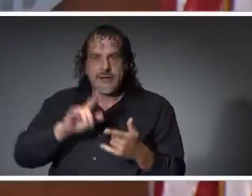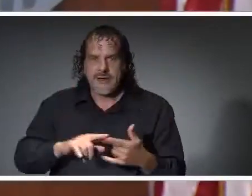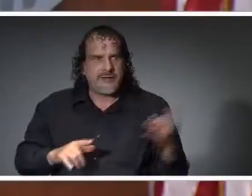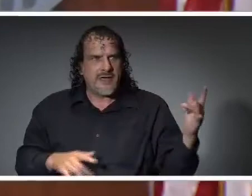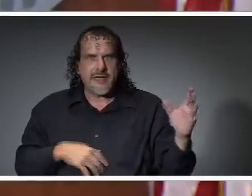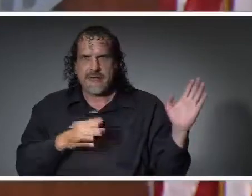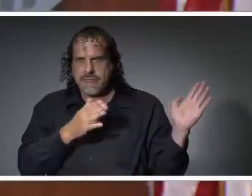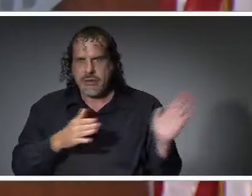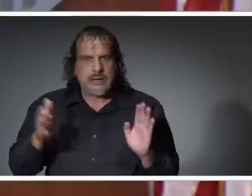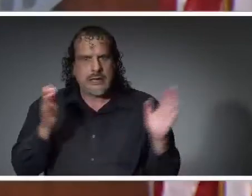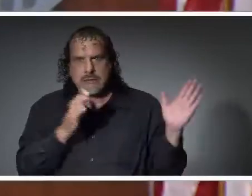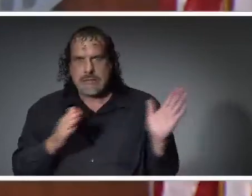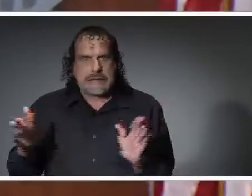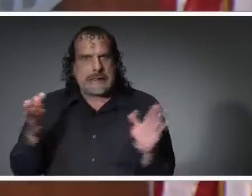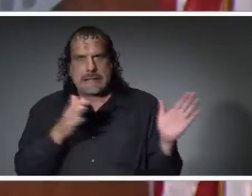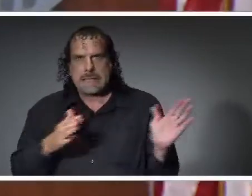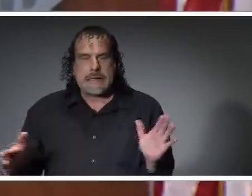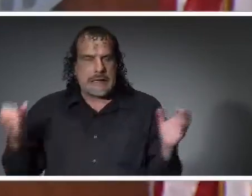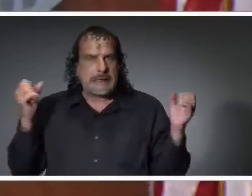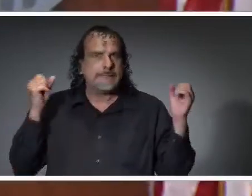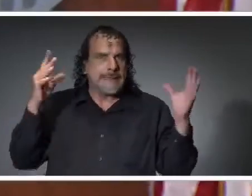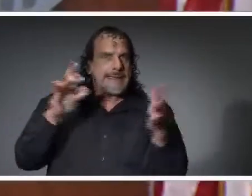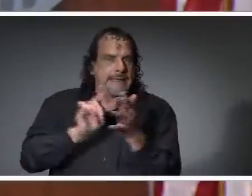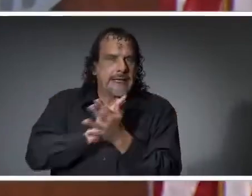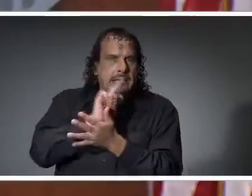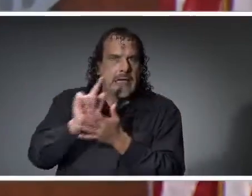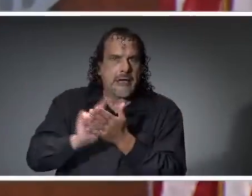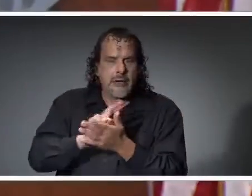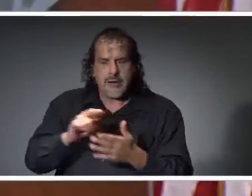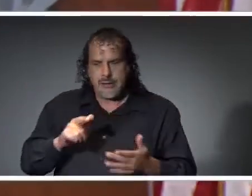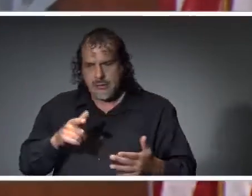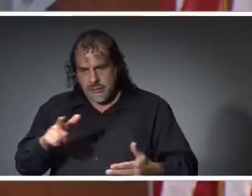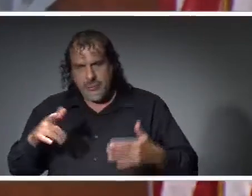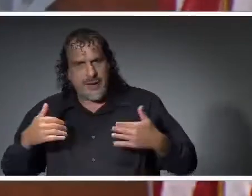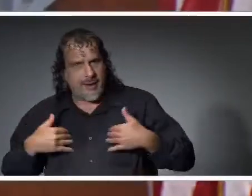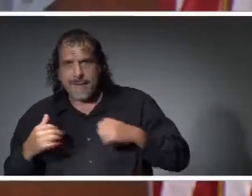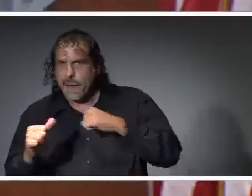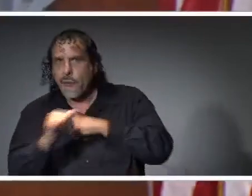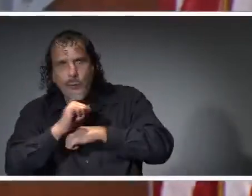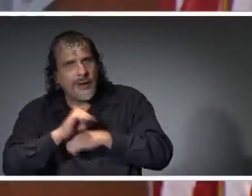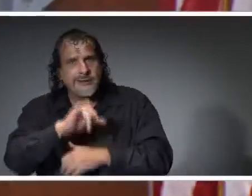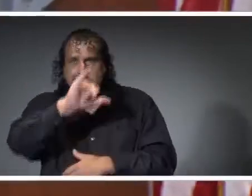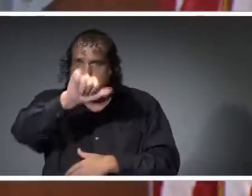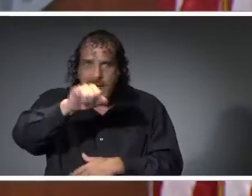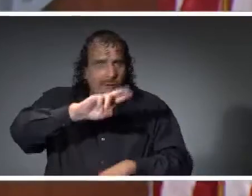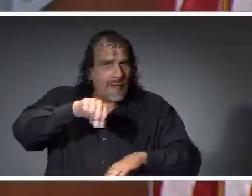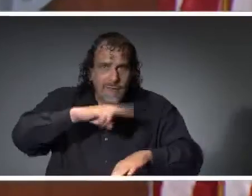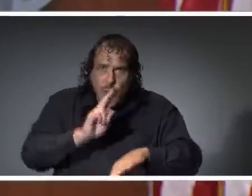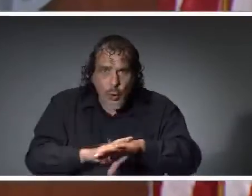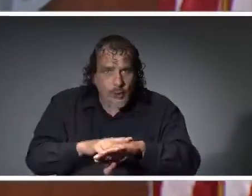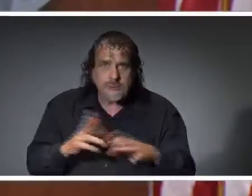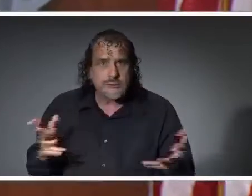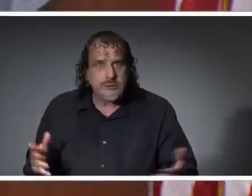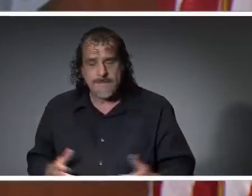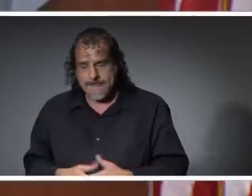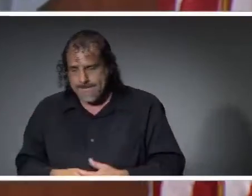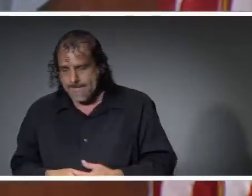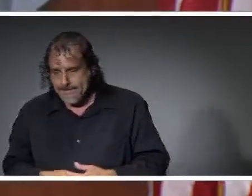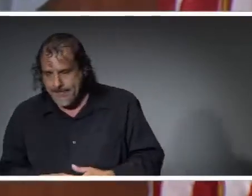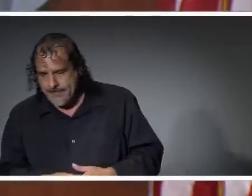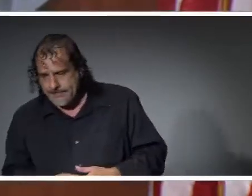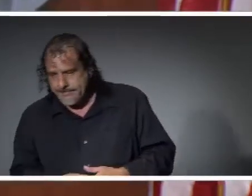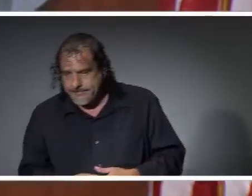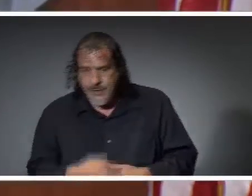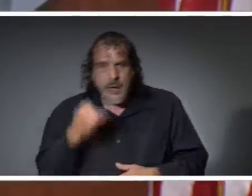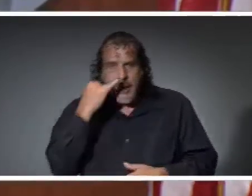into it, and there are certainly risk associated with it. And if you are in the higher